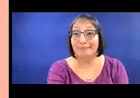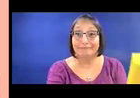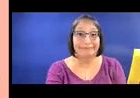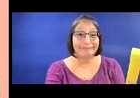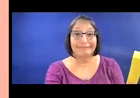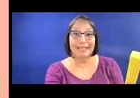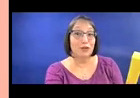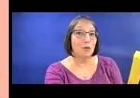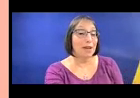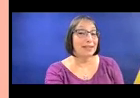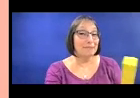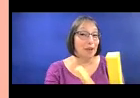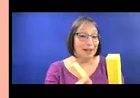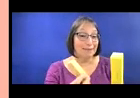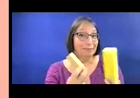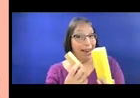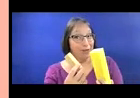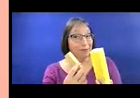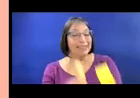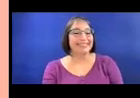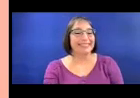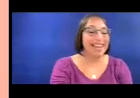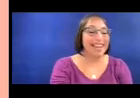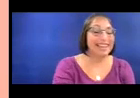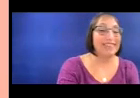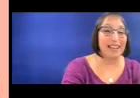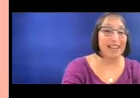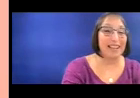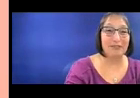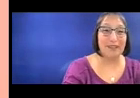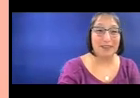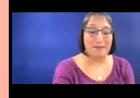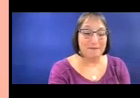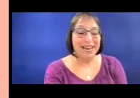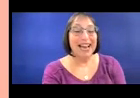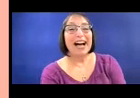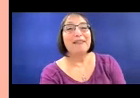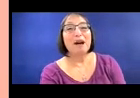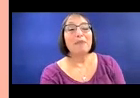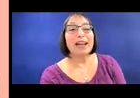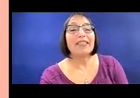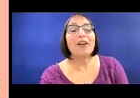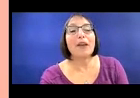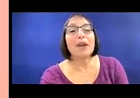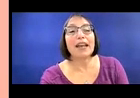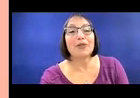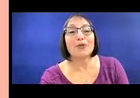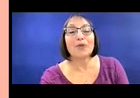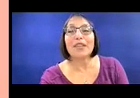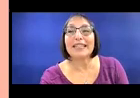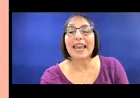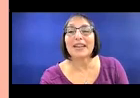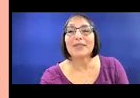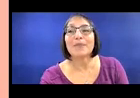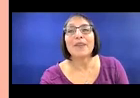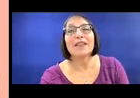toys and blocks. I do. Lots of toys at home. But I thought, okay, what can I do? So, in